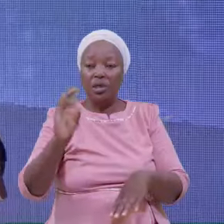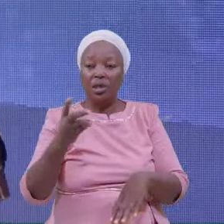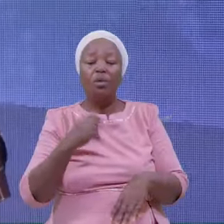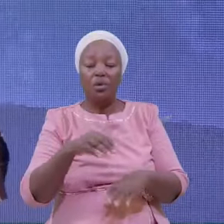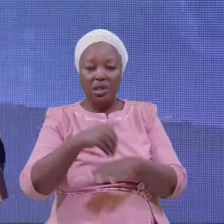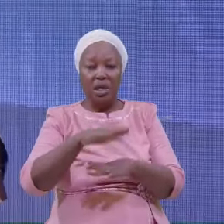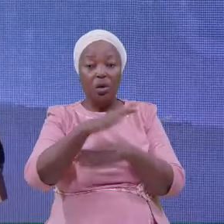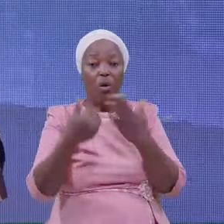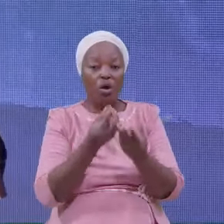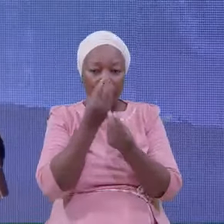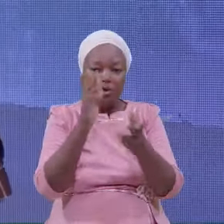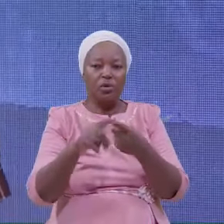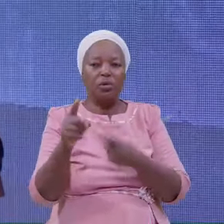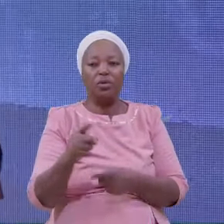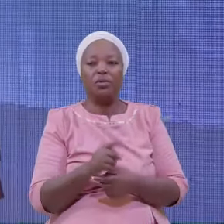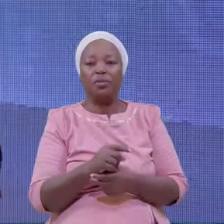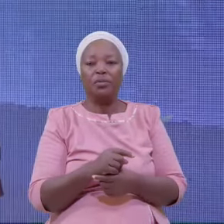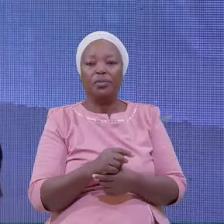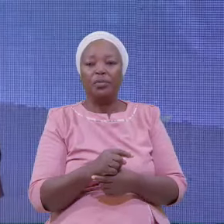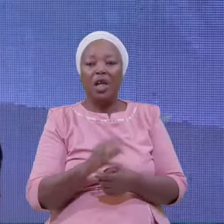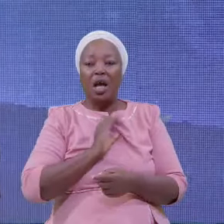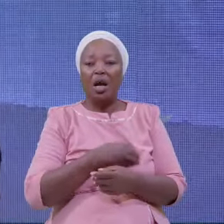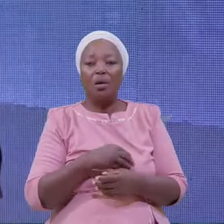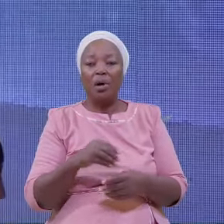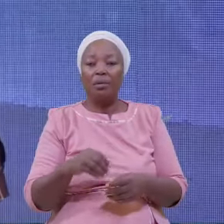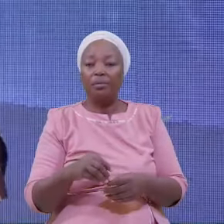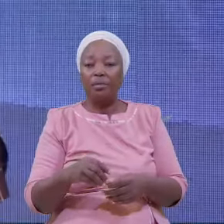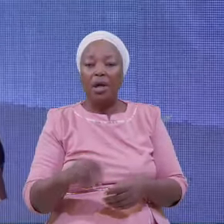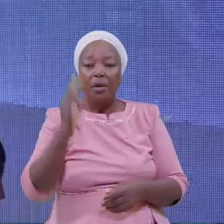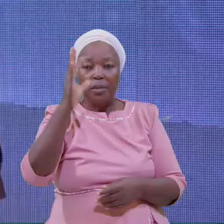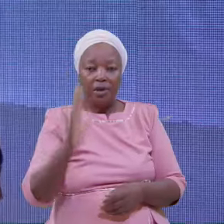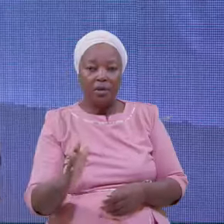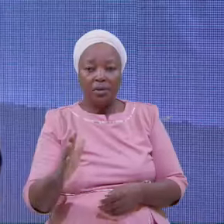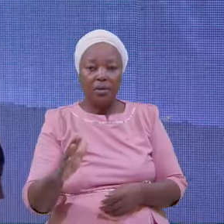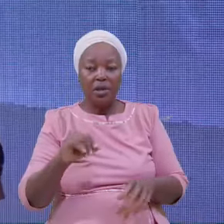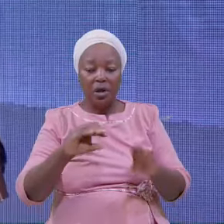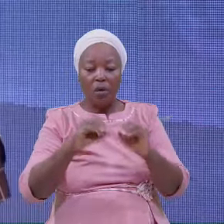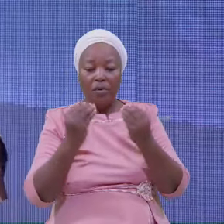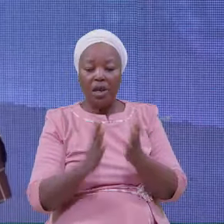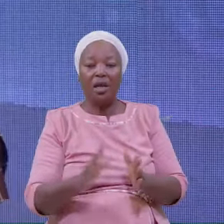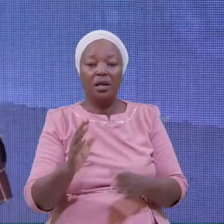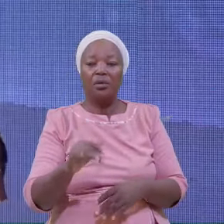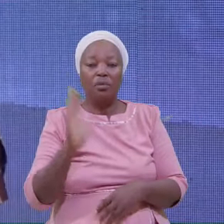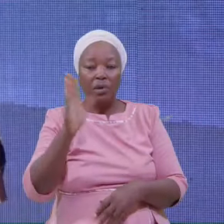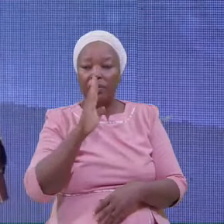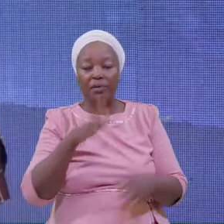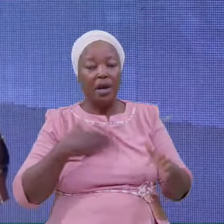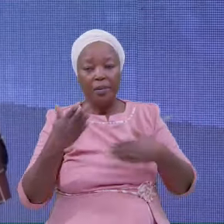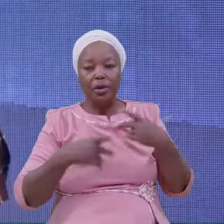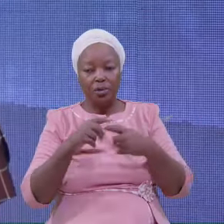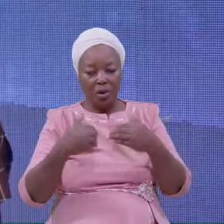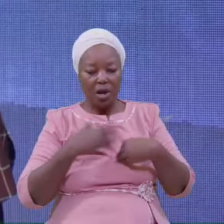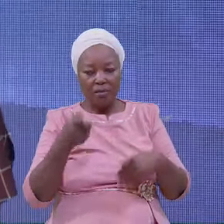pastor, the convener, will be delighted to have you join this special banquet. Thank you. God bless